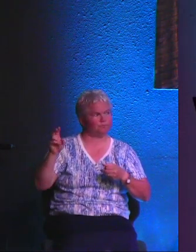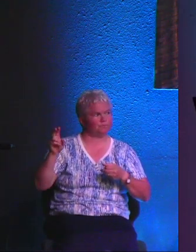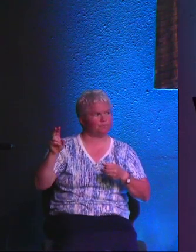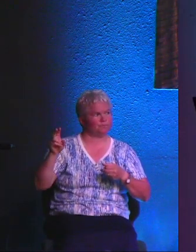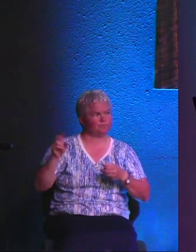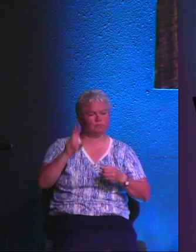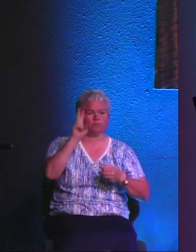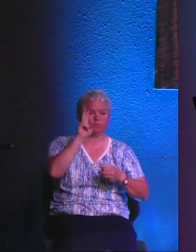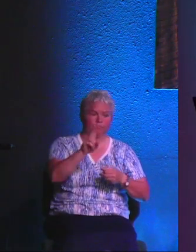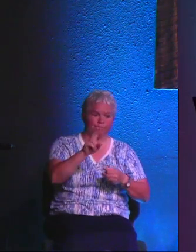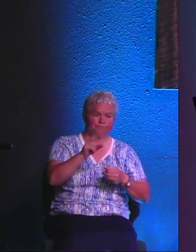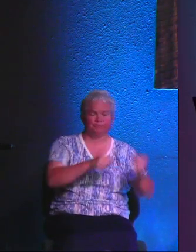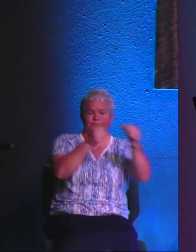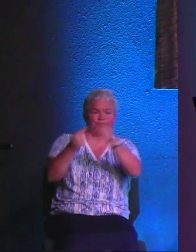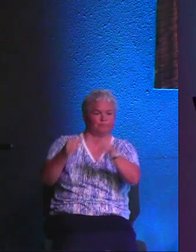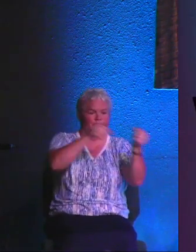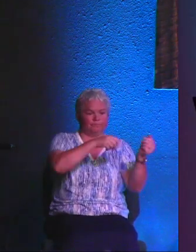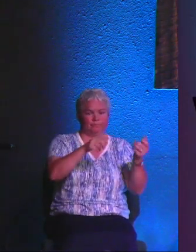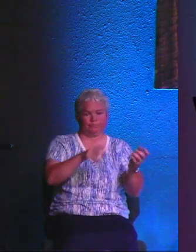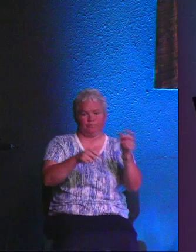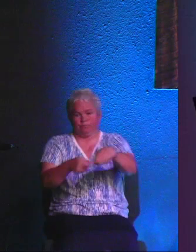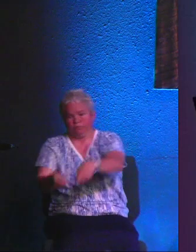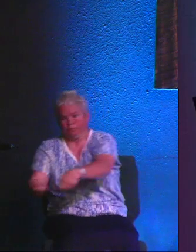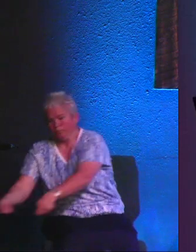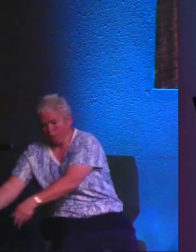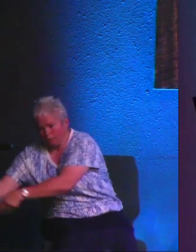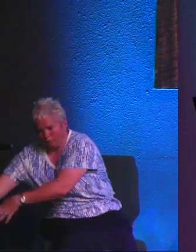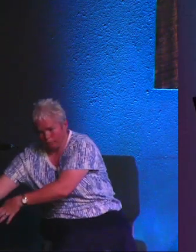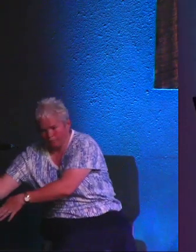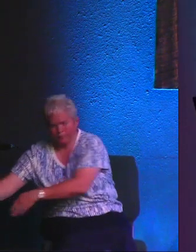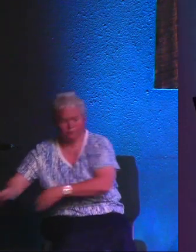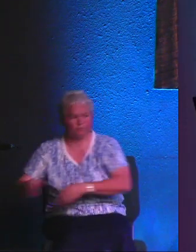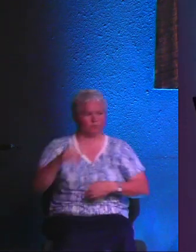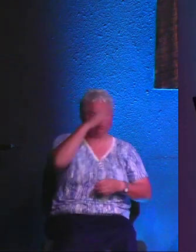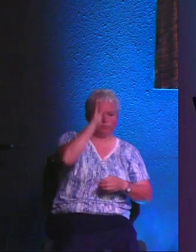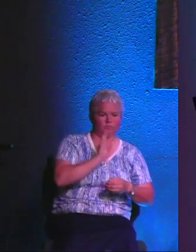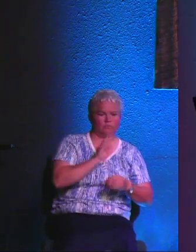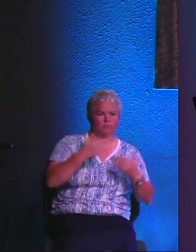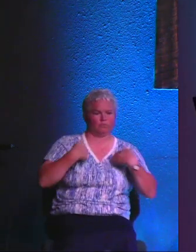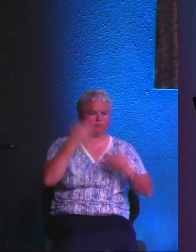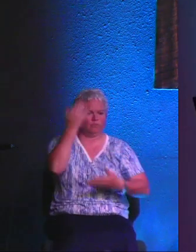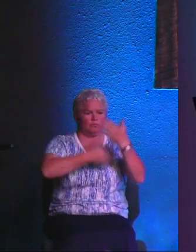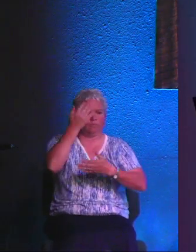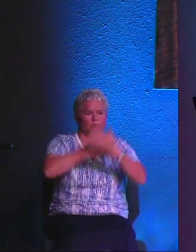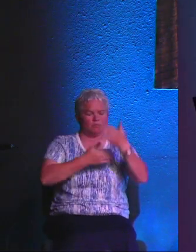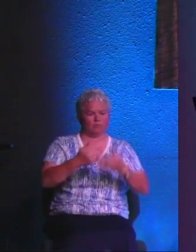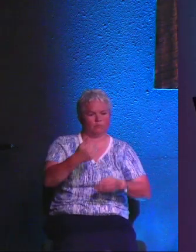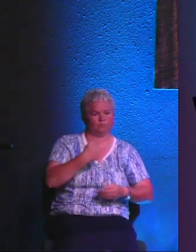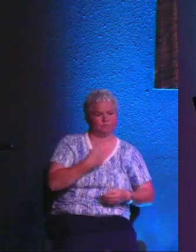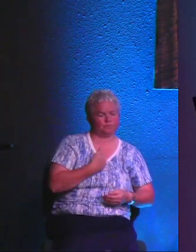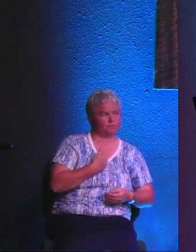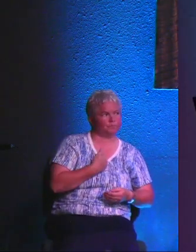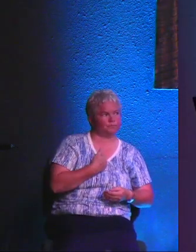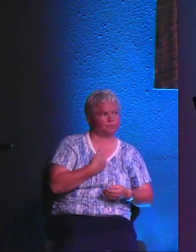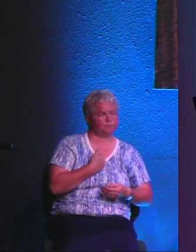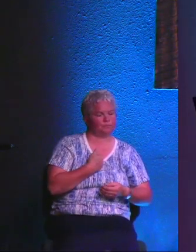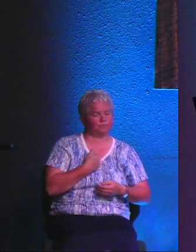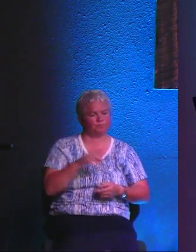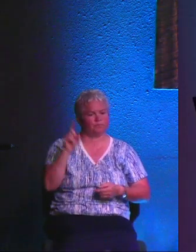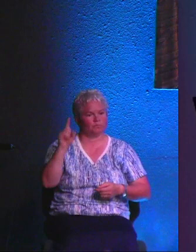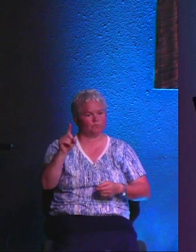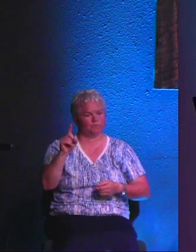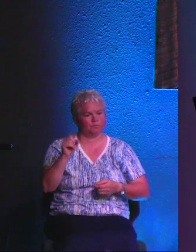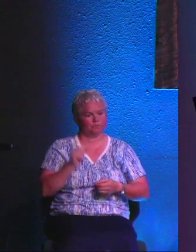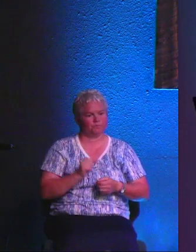I put my second car in a ditch from drunk driving. God had his hand on me in this accident like the first